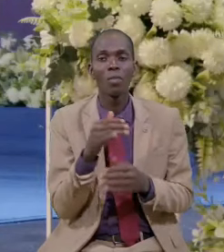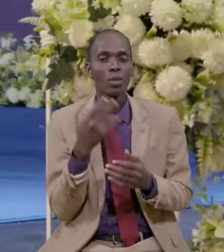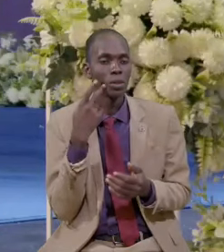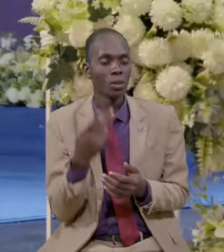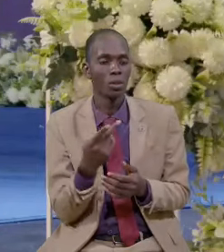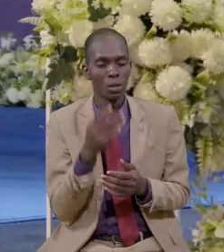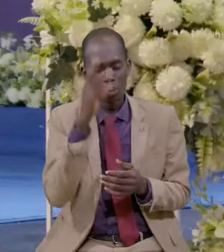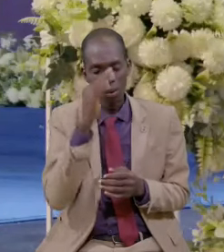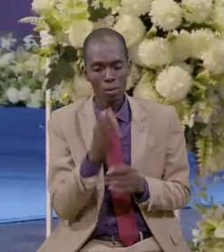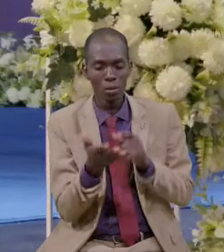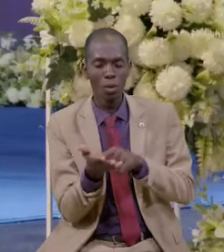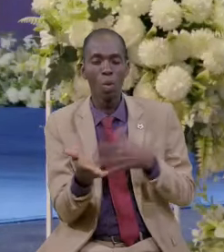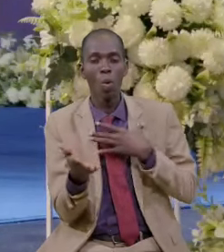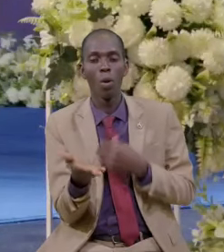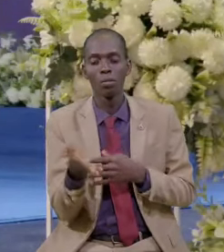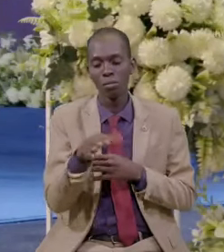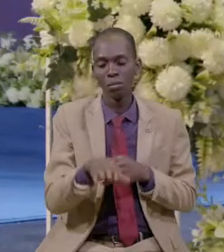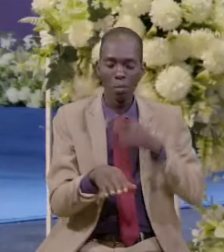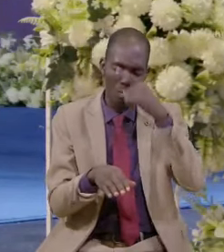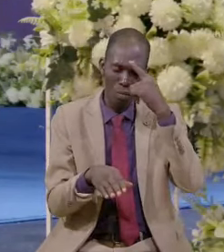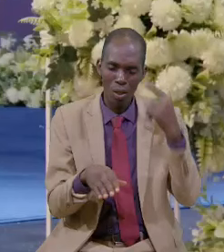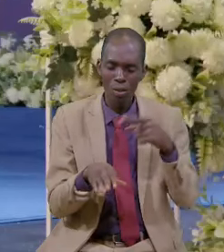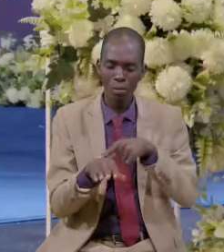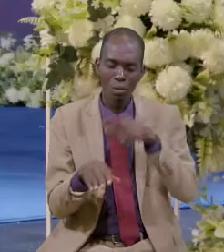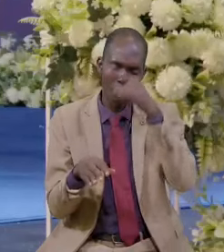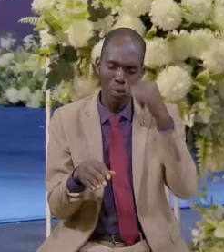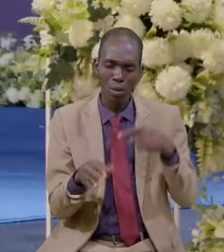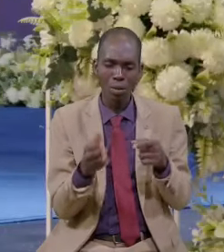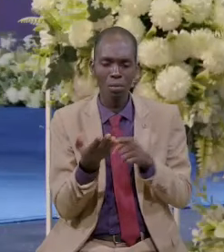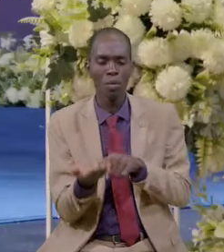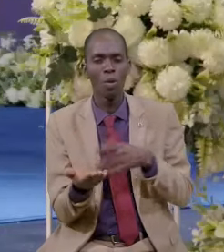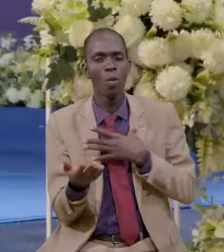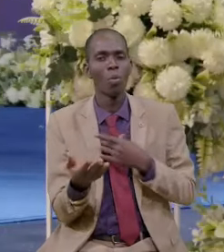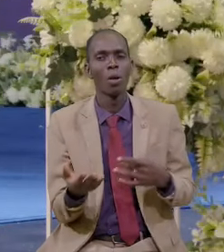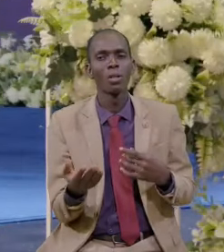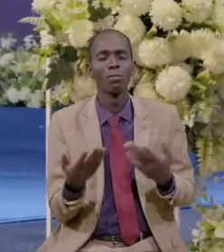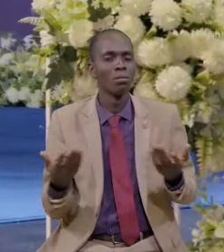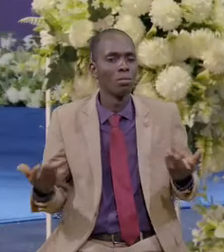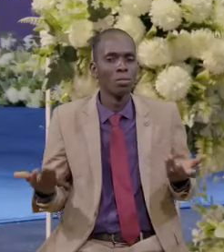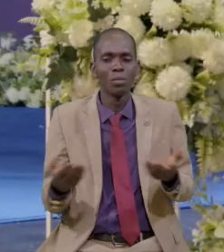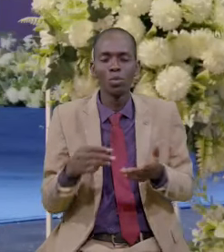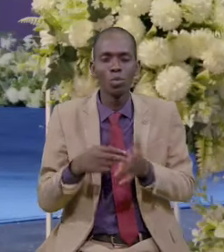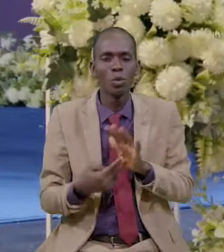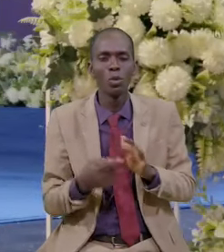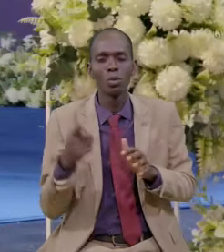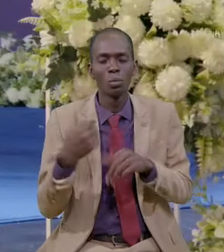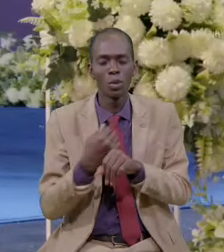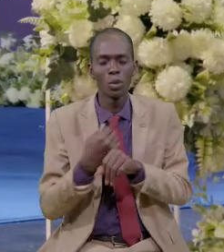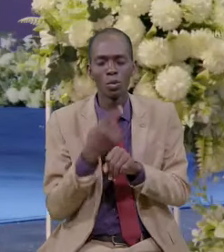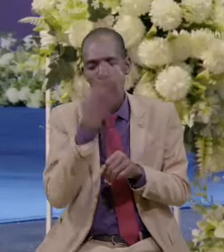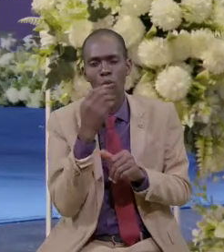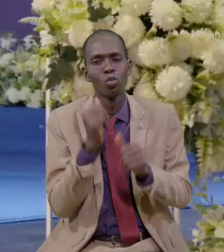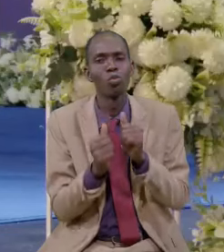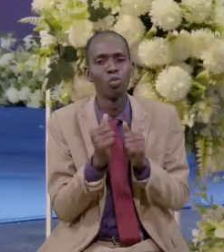black. White, not black. When you see this other side of him, it's black,